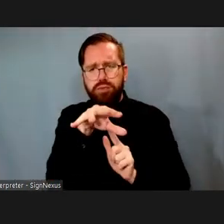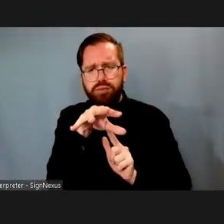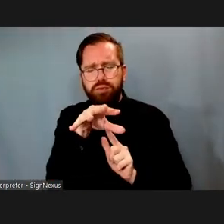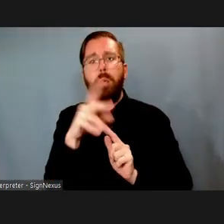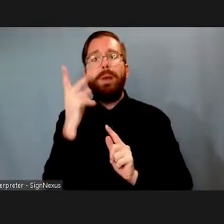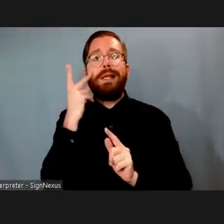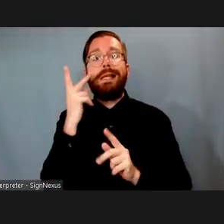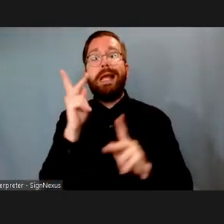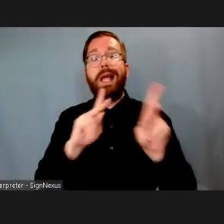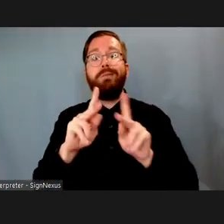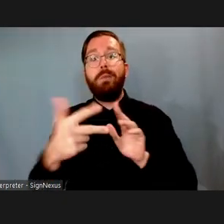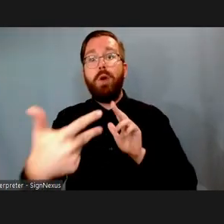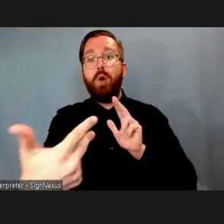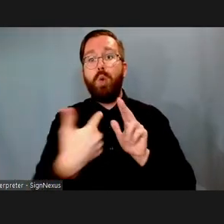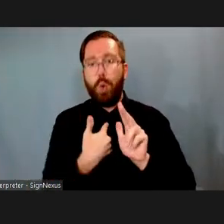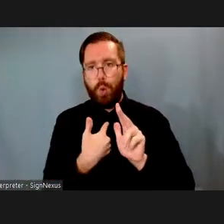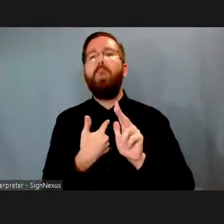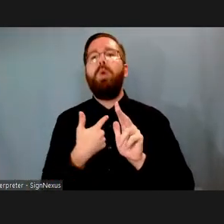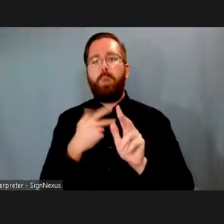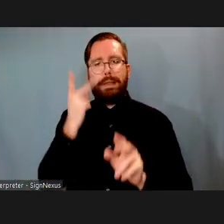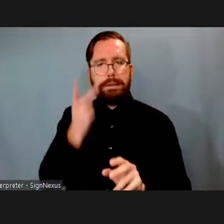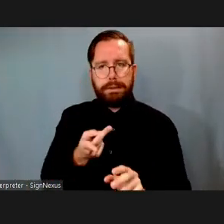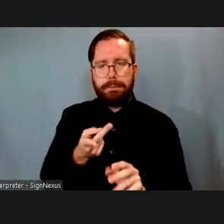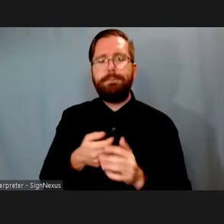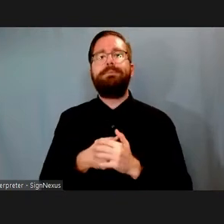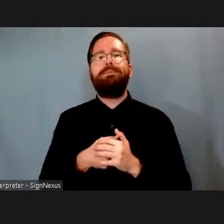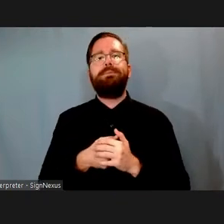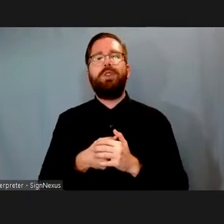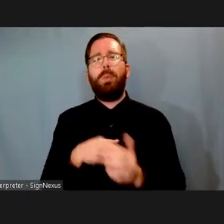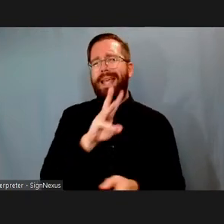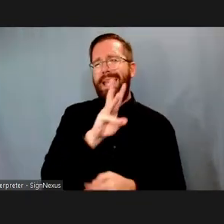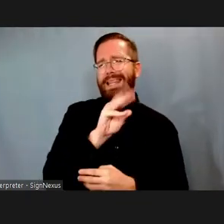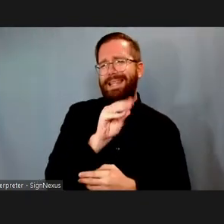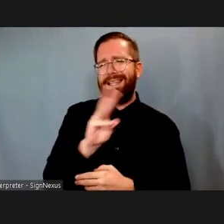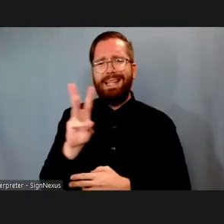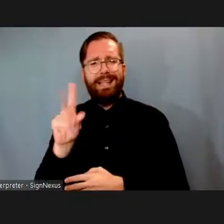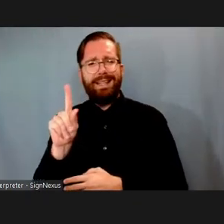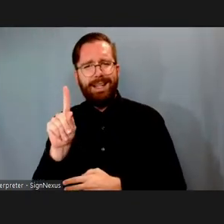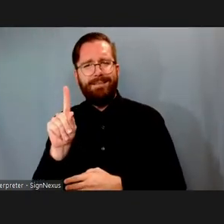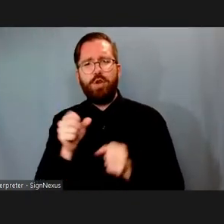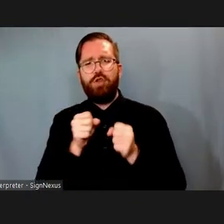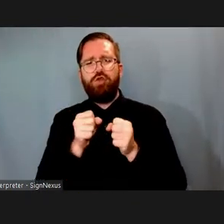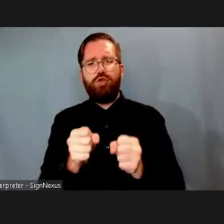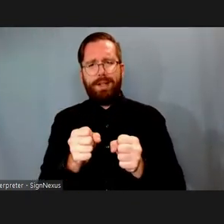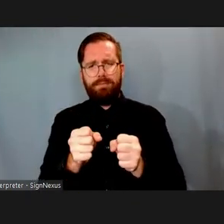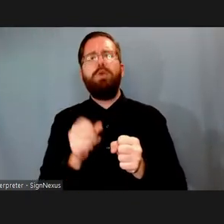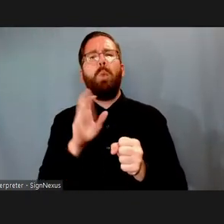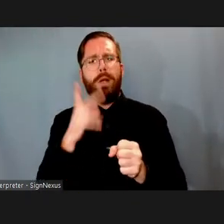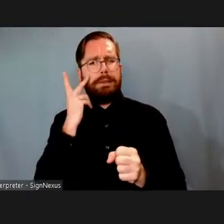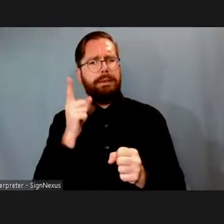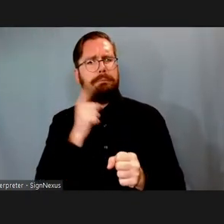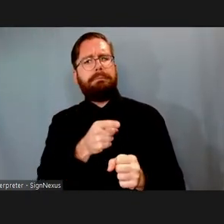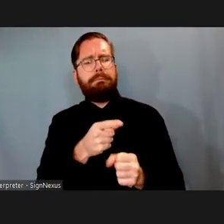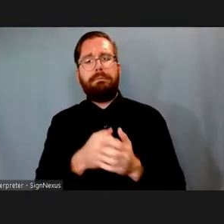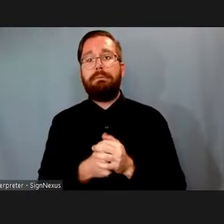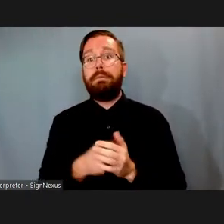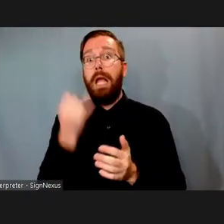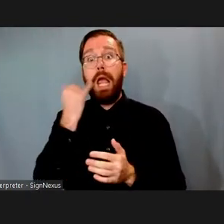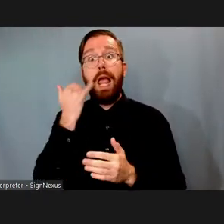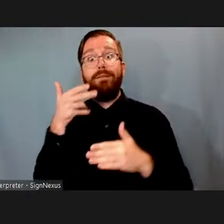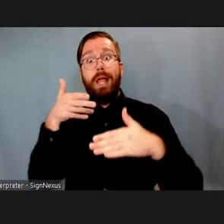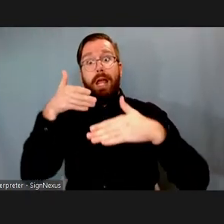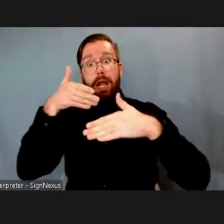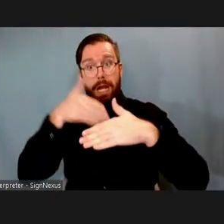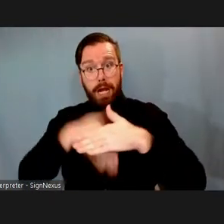between 60th and 61st streets and an algorithm would be used so those who stay on excluded roadways are not told in